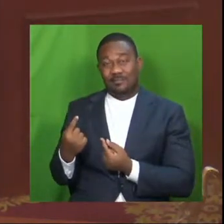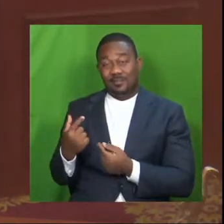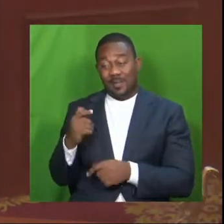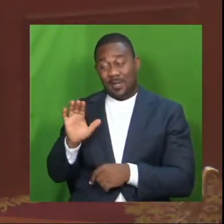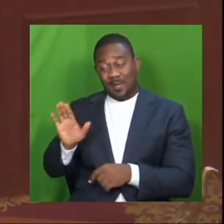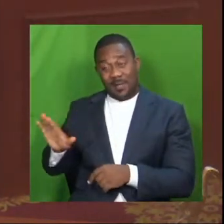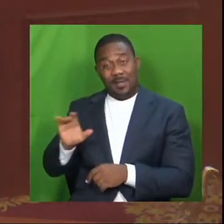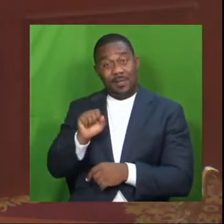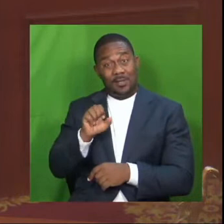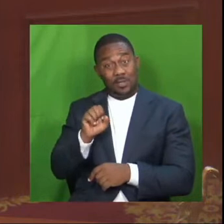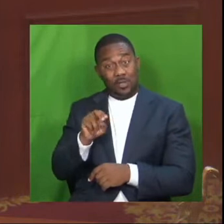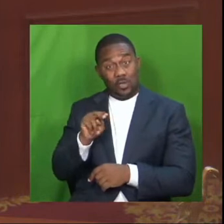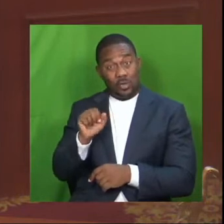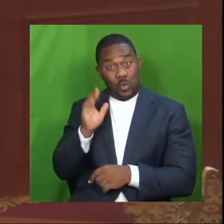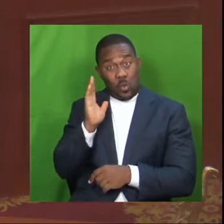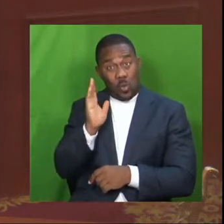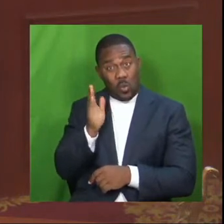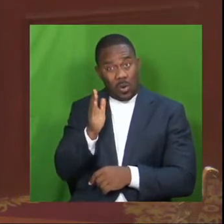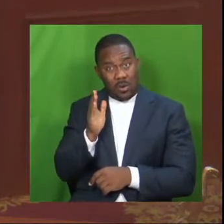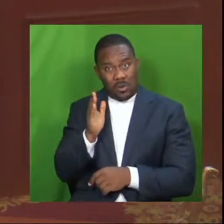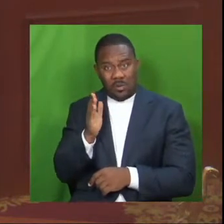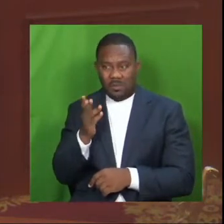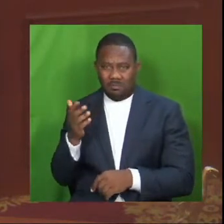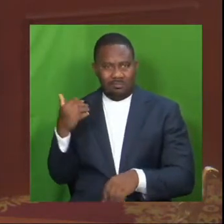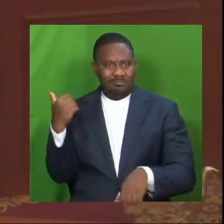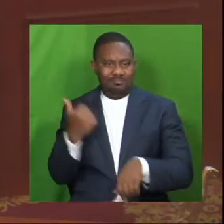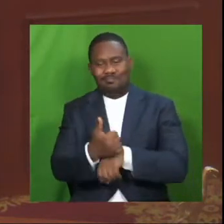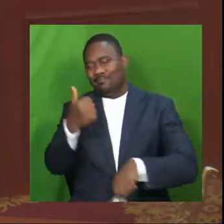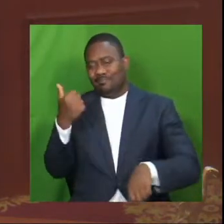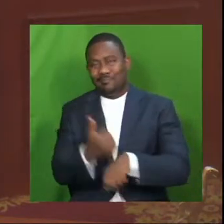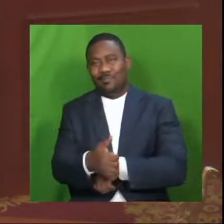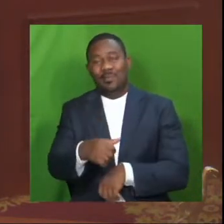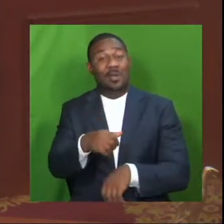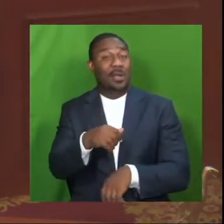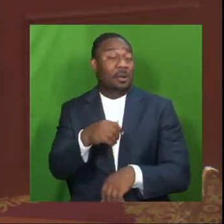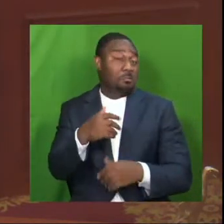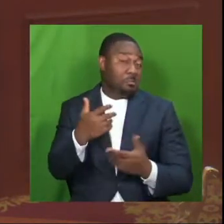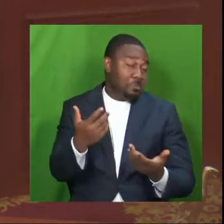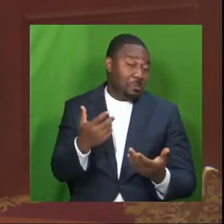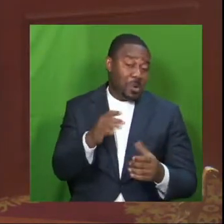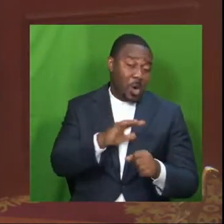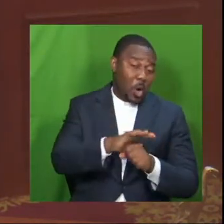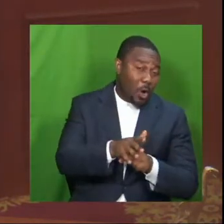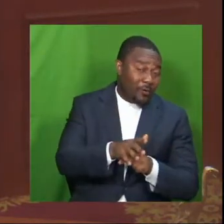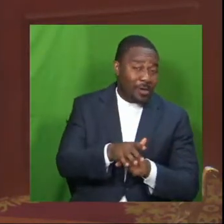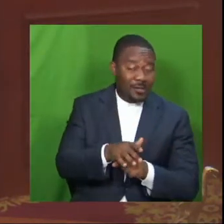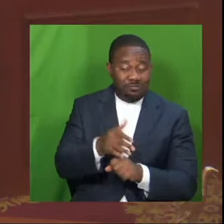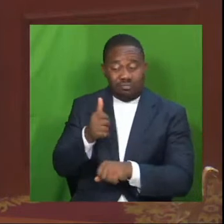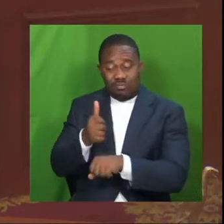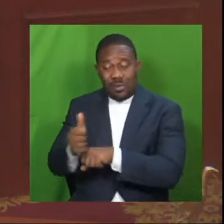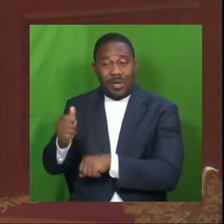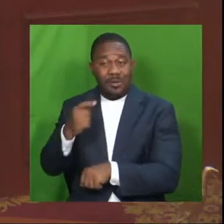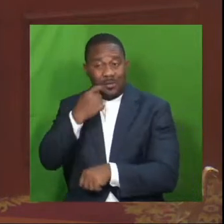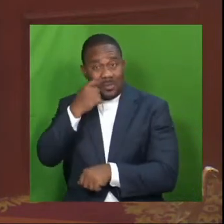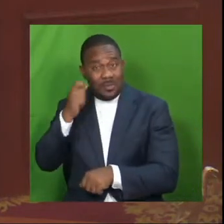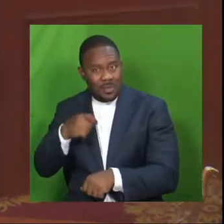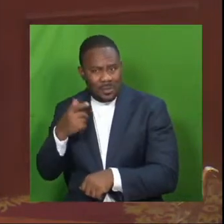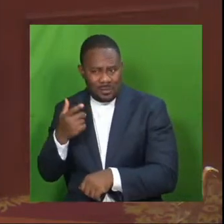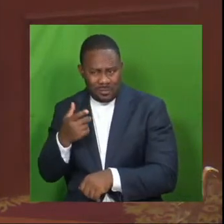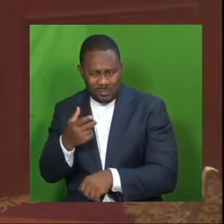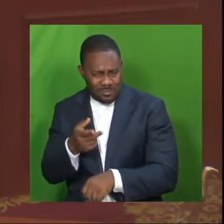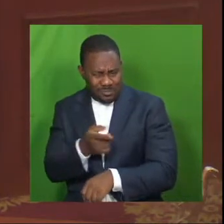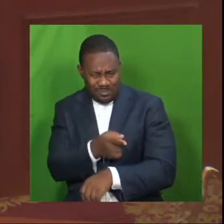Nation address was more blame COVID, blame Ukraine. Before COVID, before Ukraine,